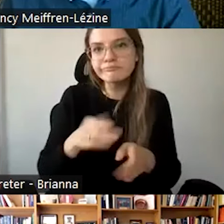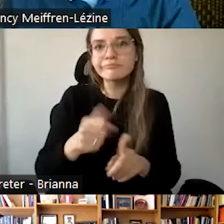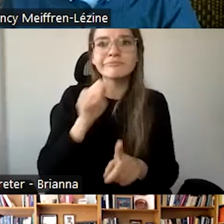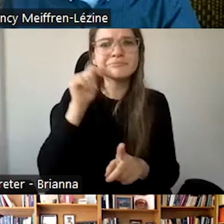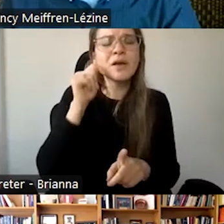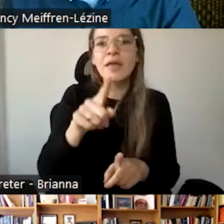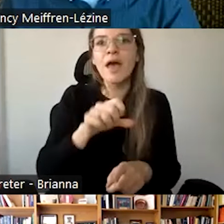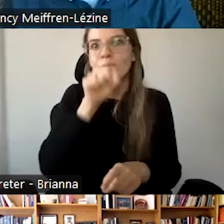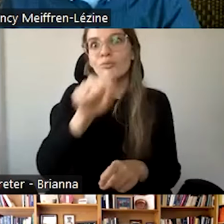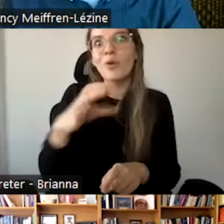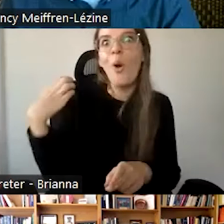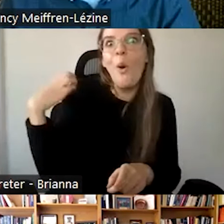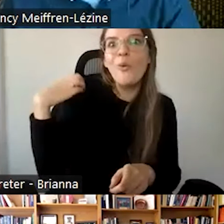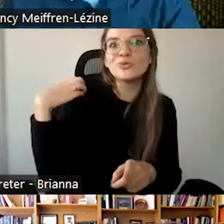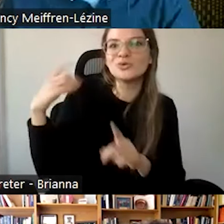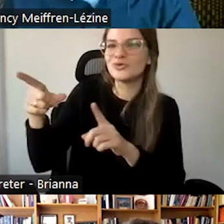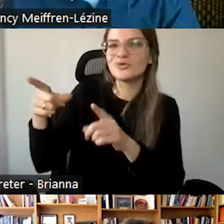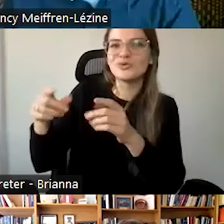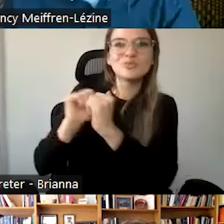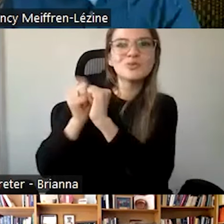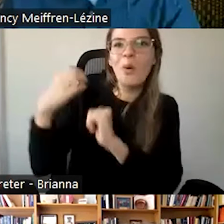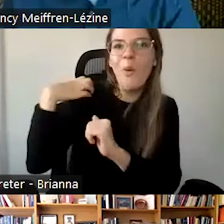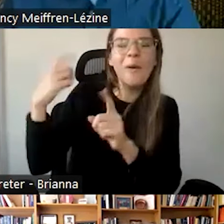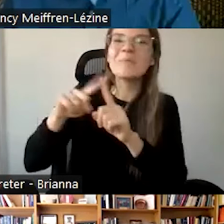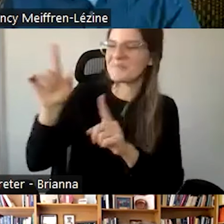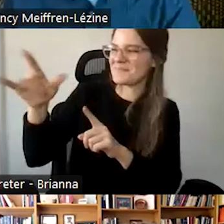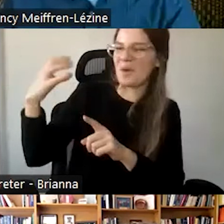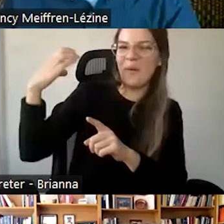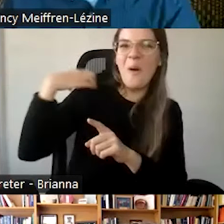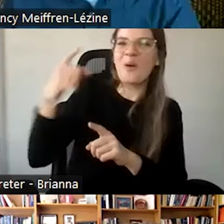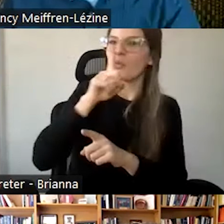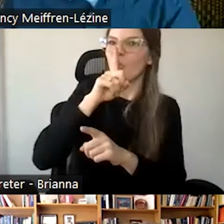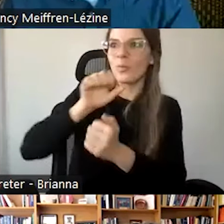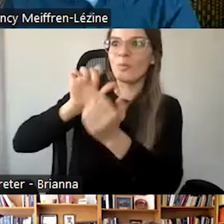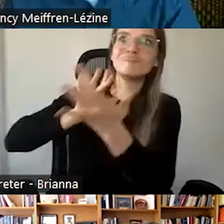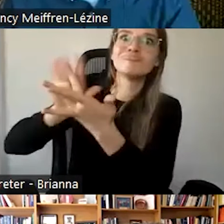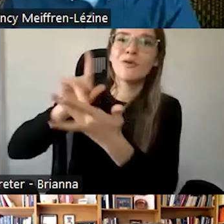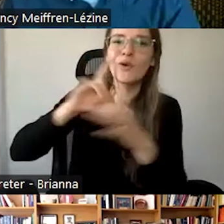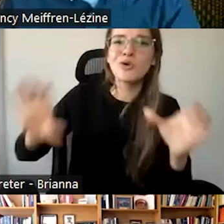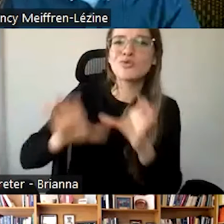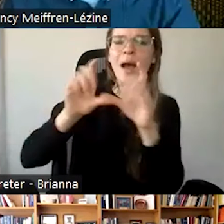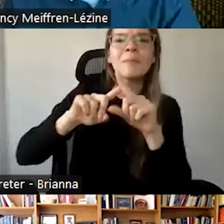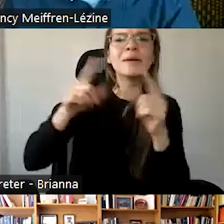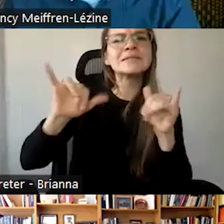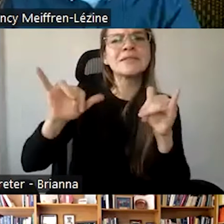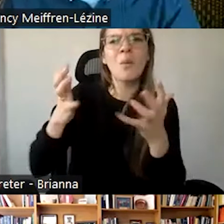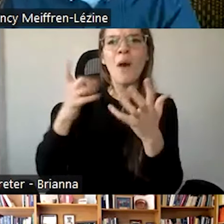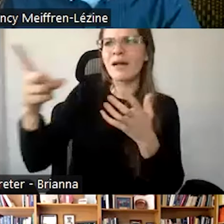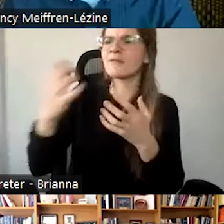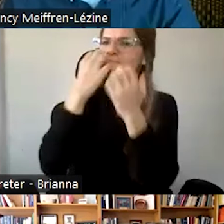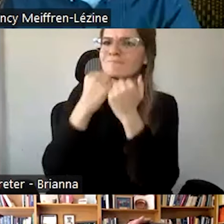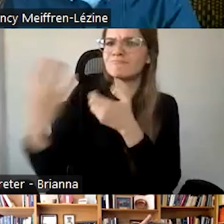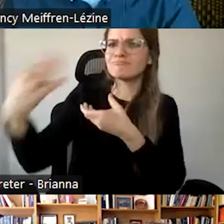coach, but the coach is not the type of person who would you would turn to in a crisis, but you want to keep that coach in the person's life because it